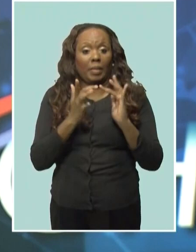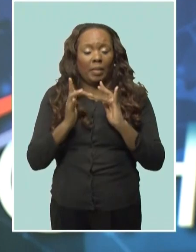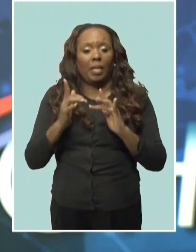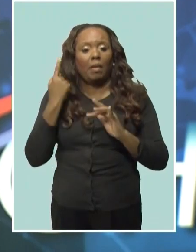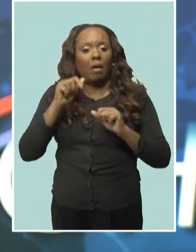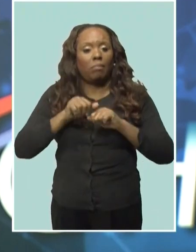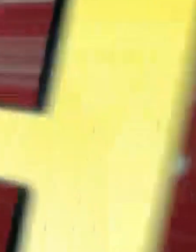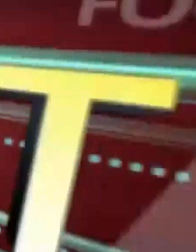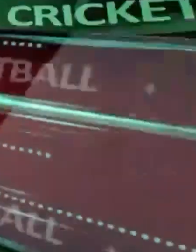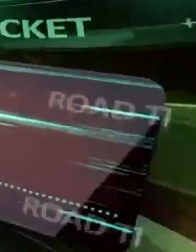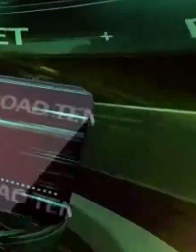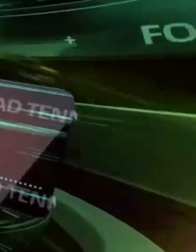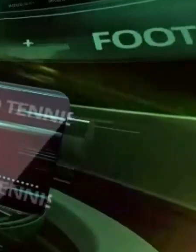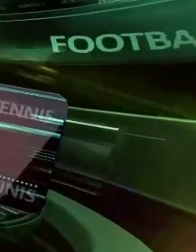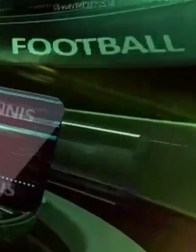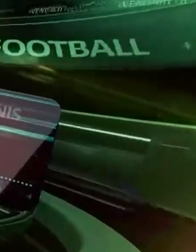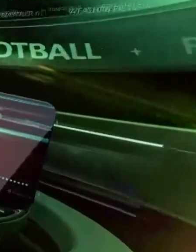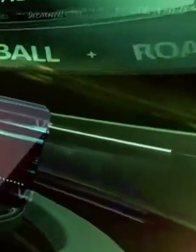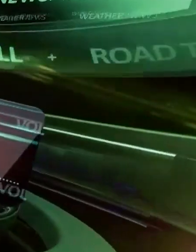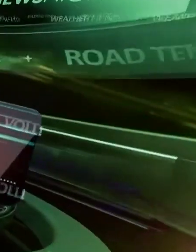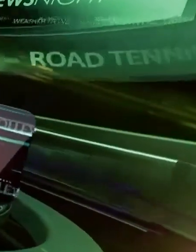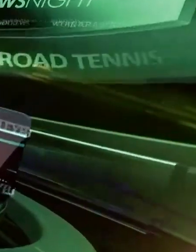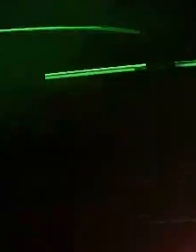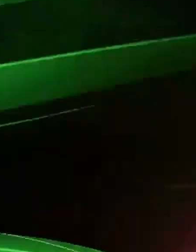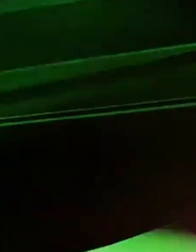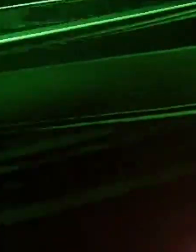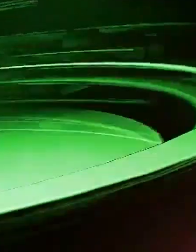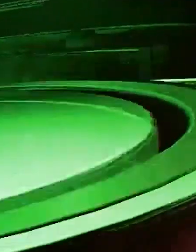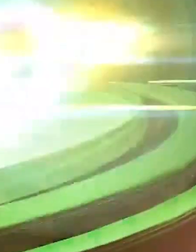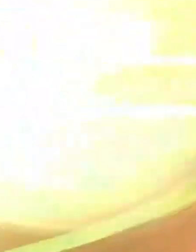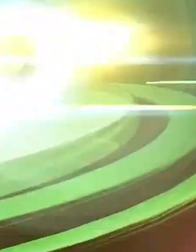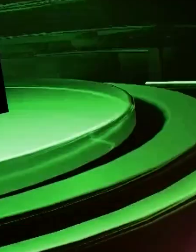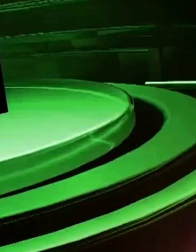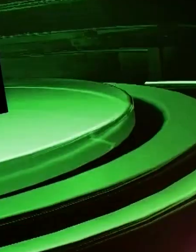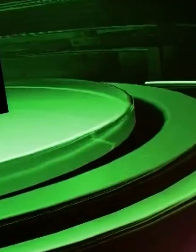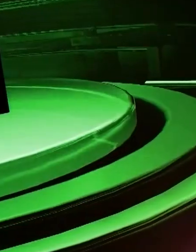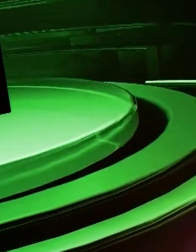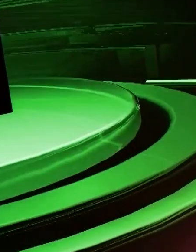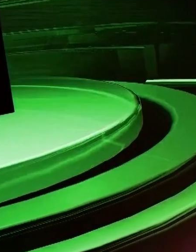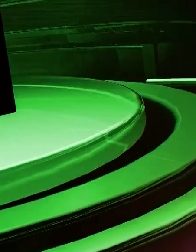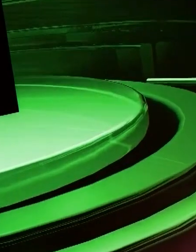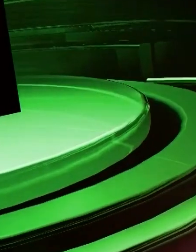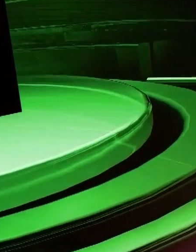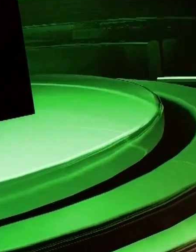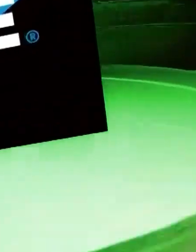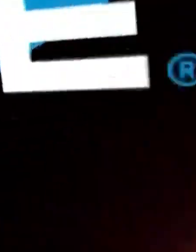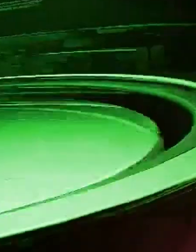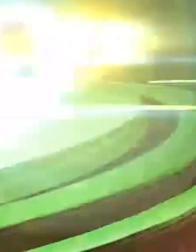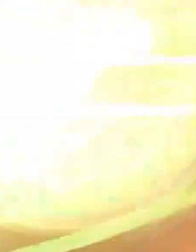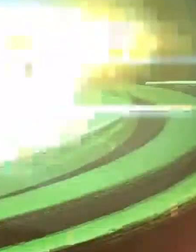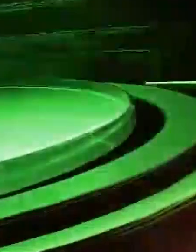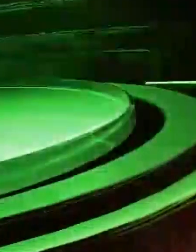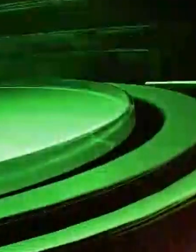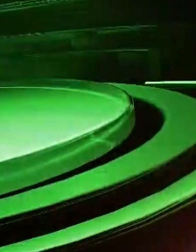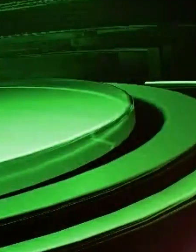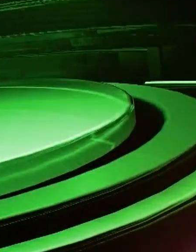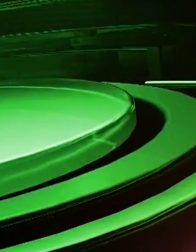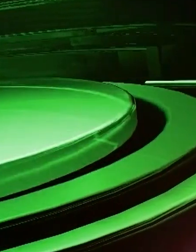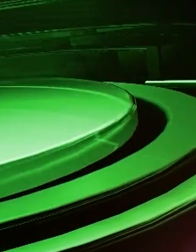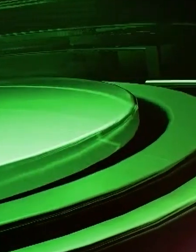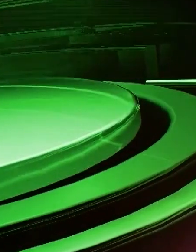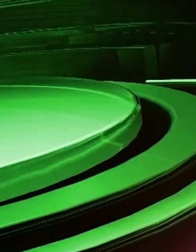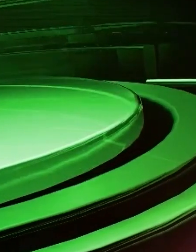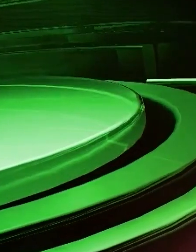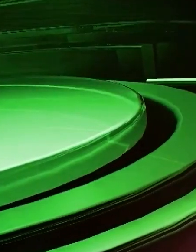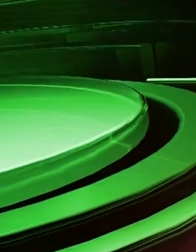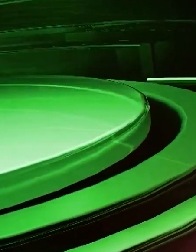their service. Sports Night is brought to you by Power Inn. Pause is power. And by Dasani.